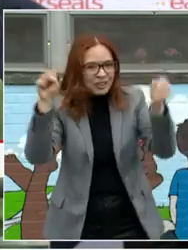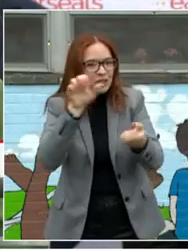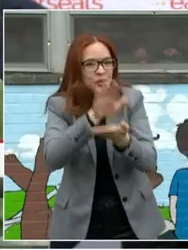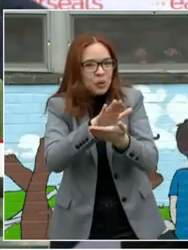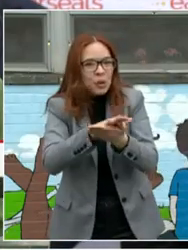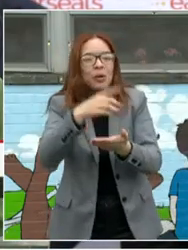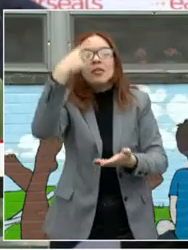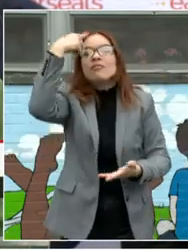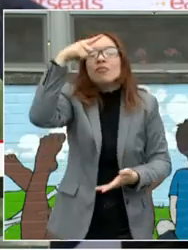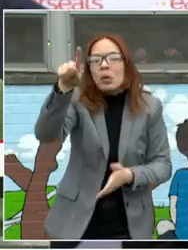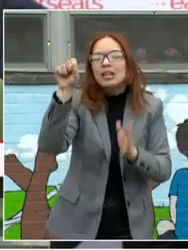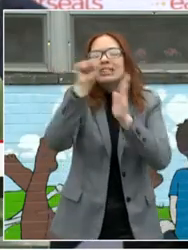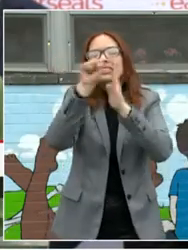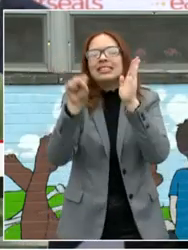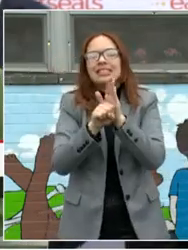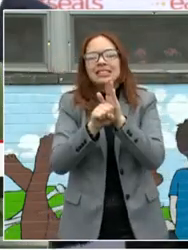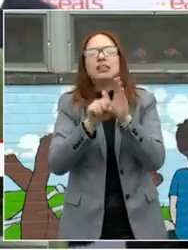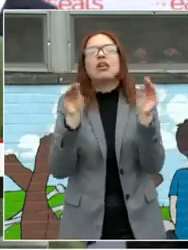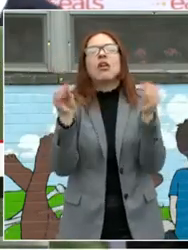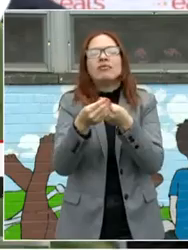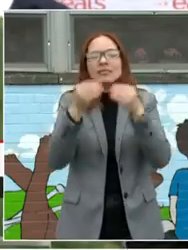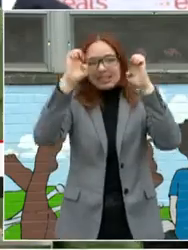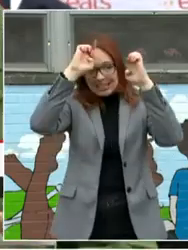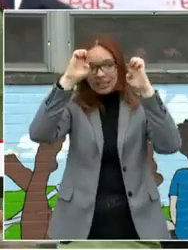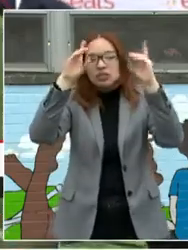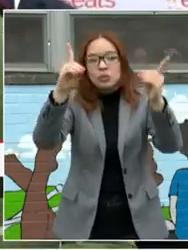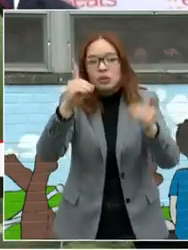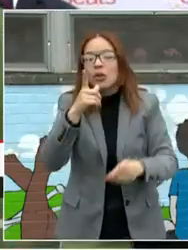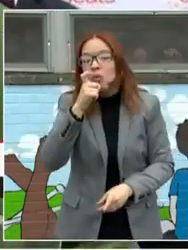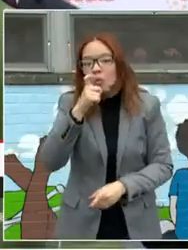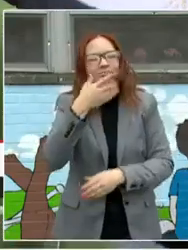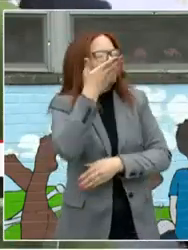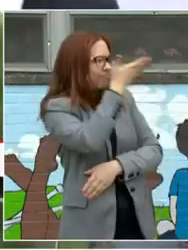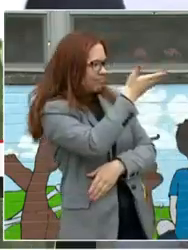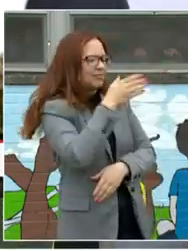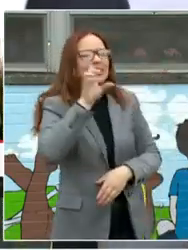of Education, Dr. Christina Grant.